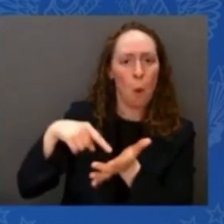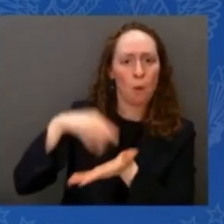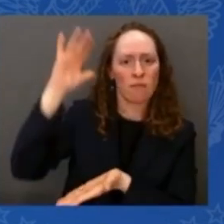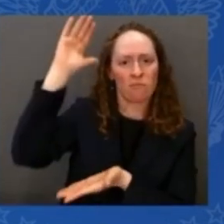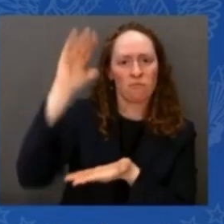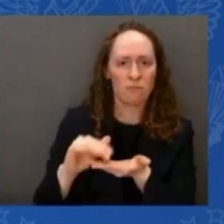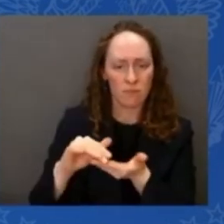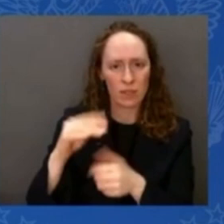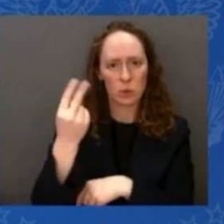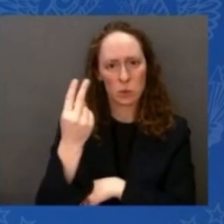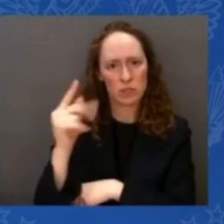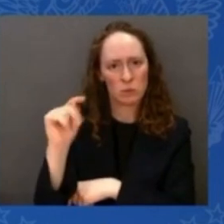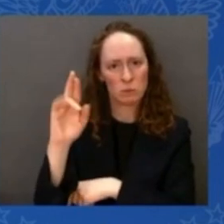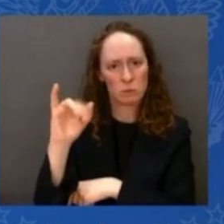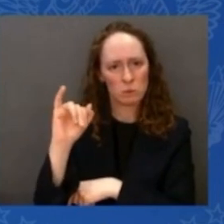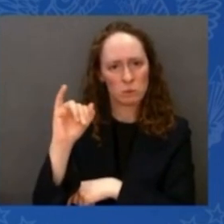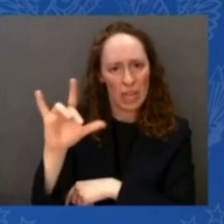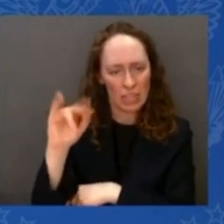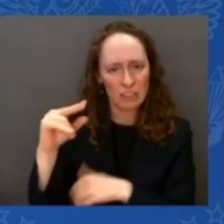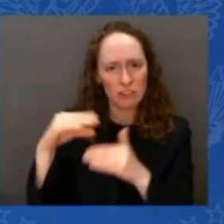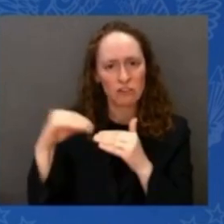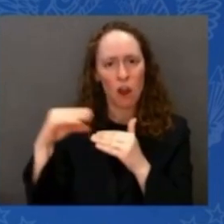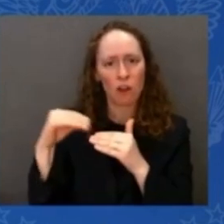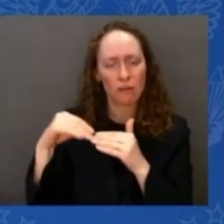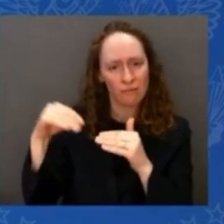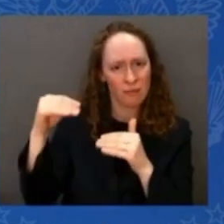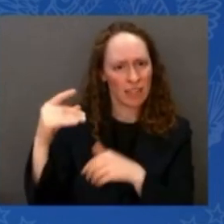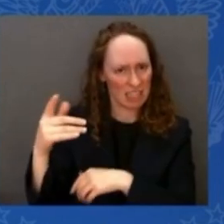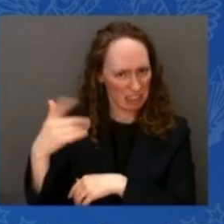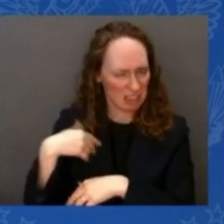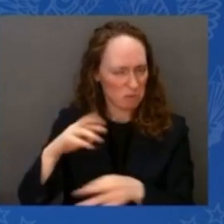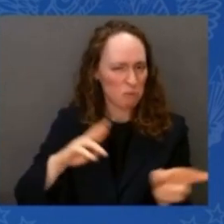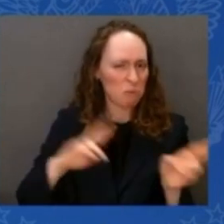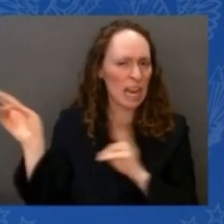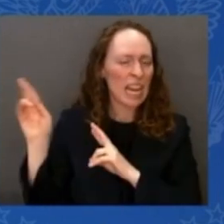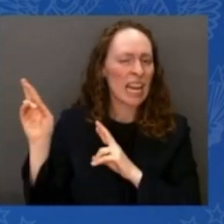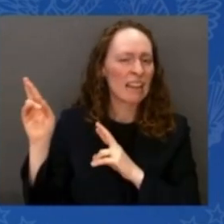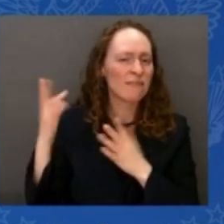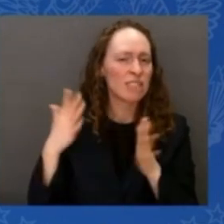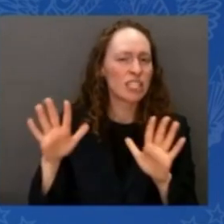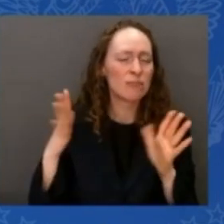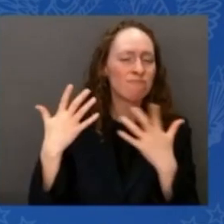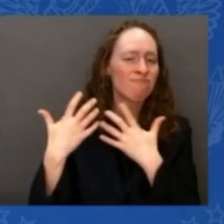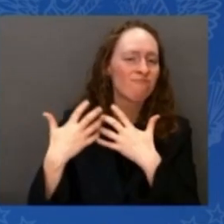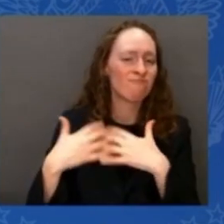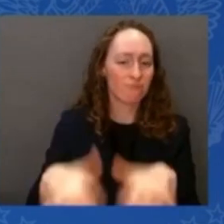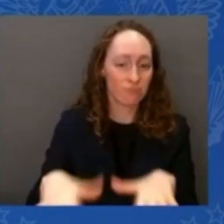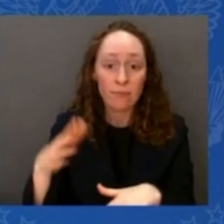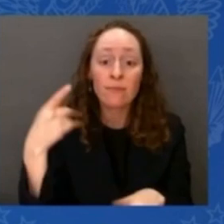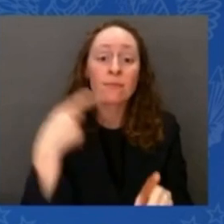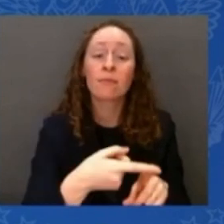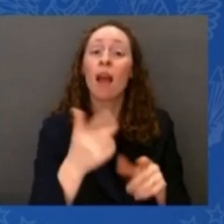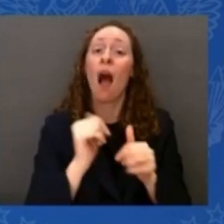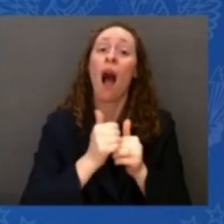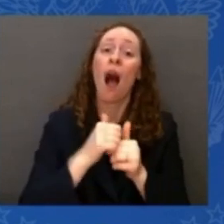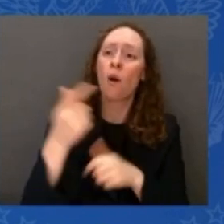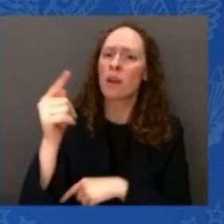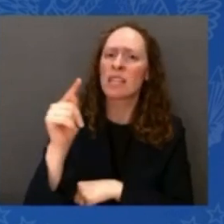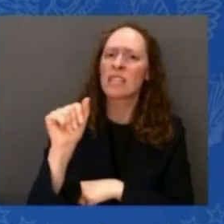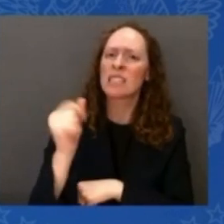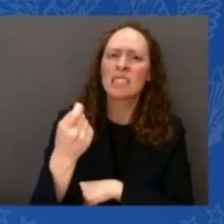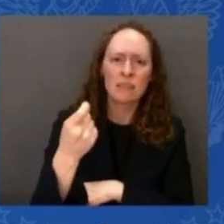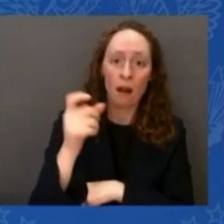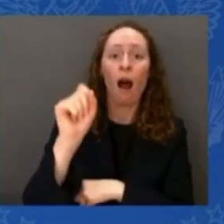I want to make it clear, I'm going to raise some taxes. If any of you are billionaires out there, you're going to stop paying at